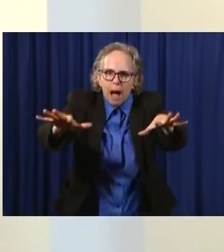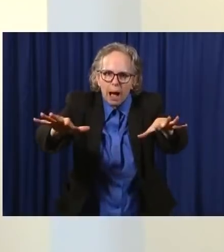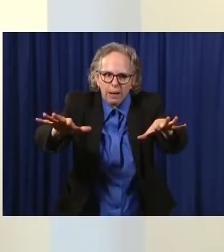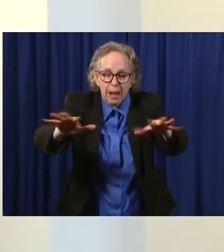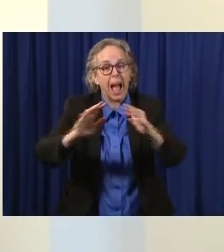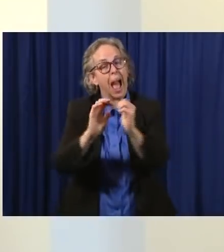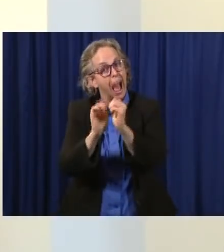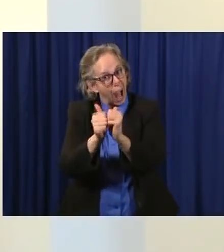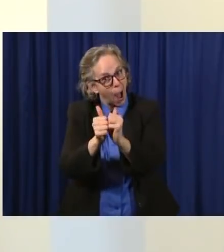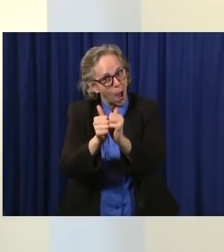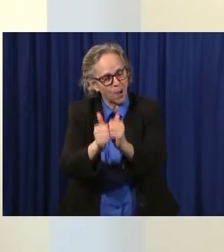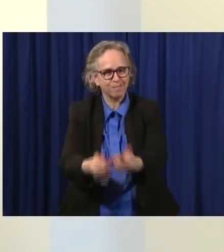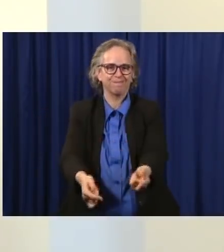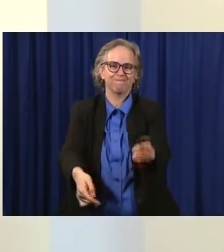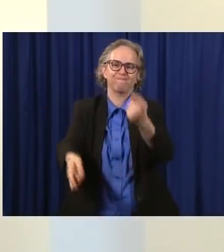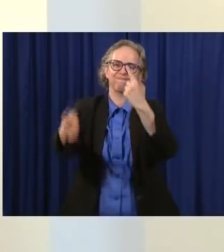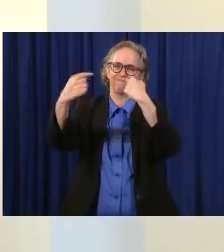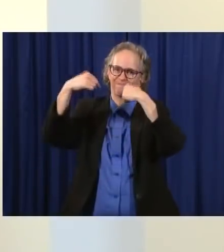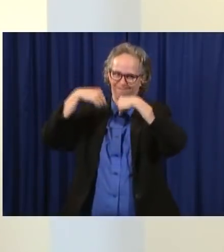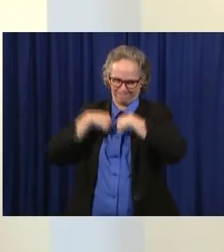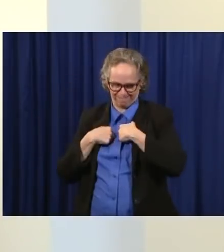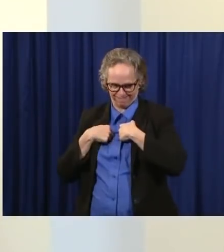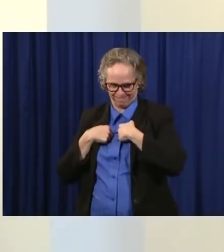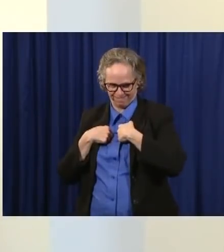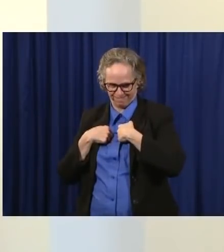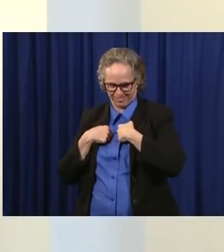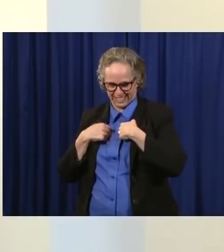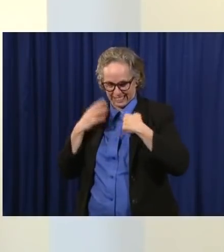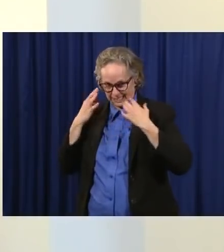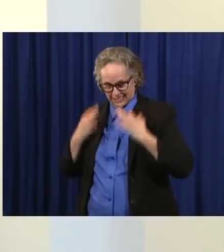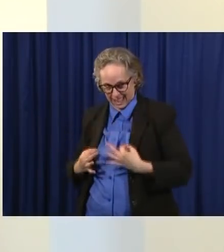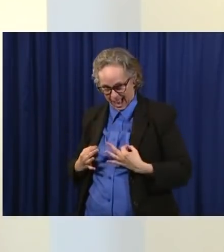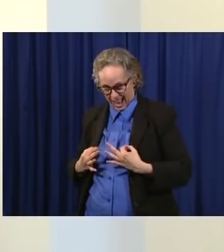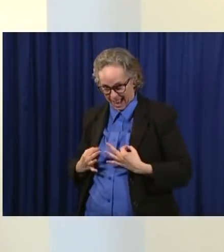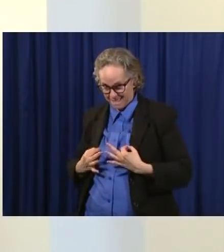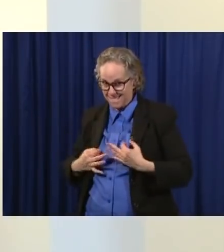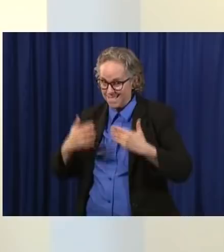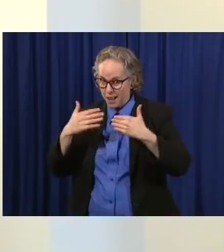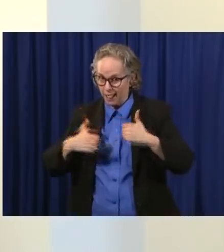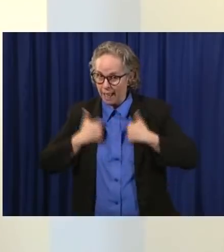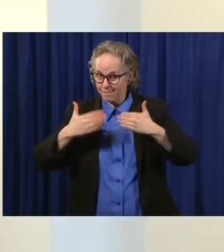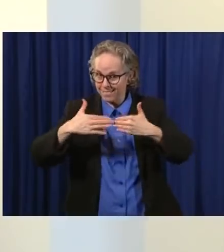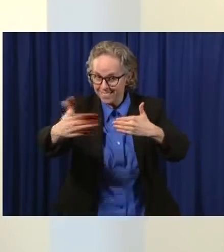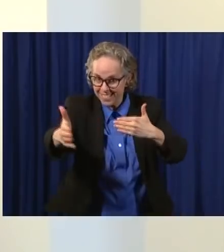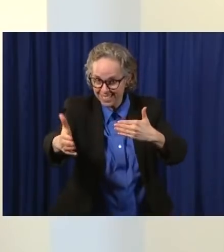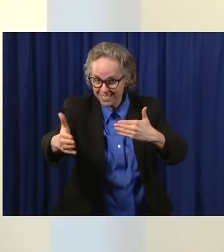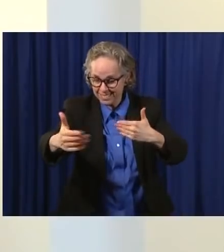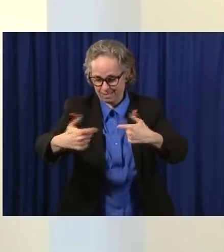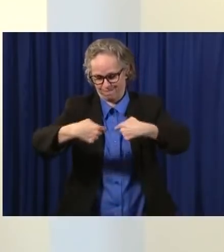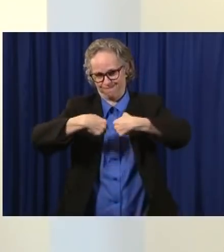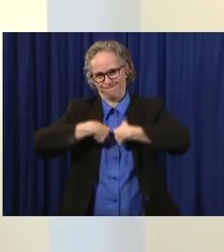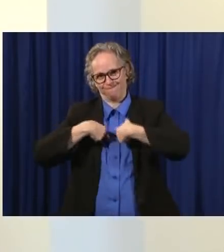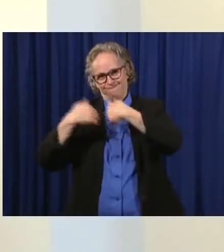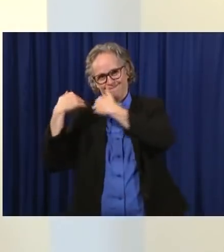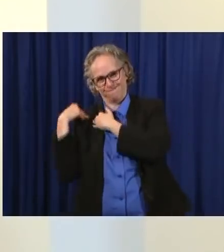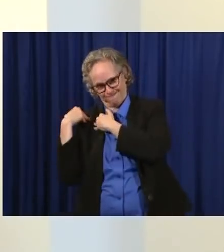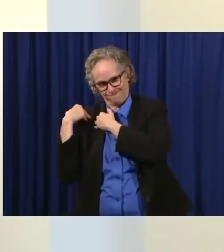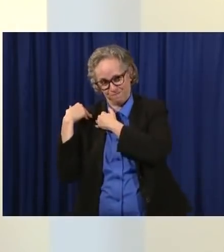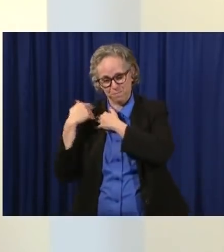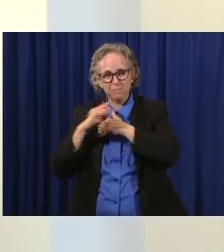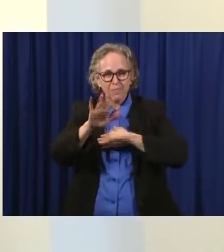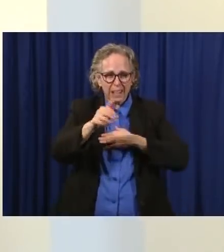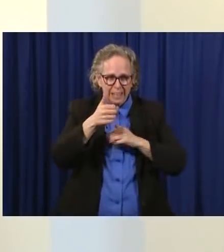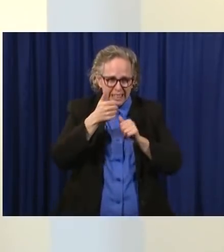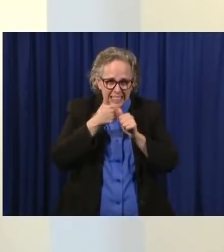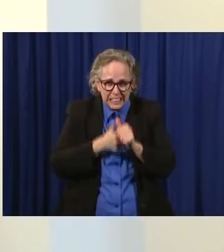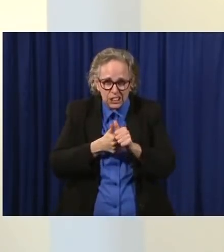honestly, will be how we live and choose to live going forward. And I really want to say that each and every one of